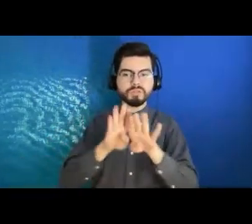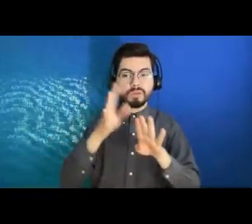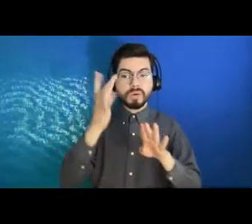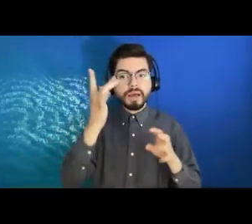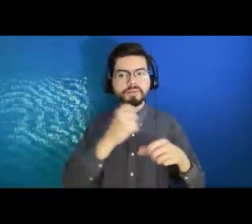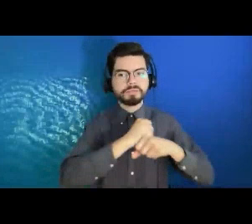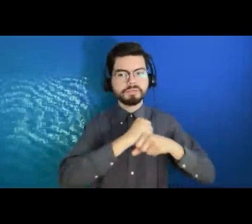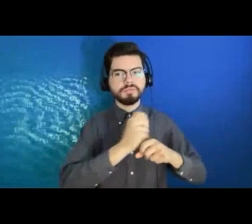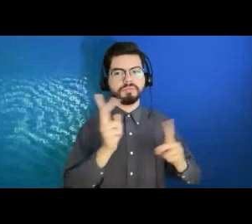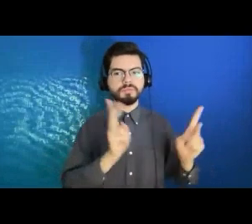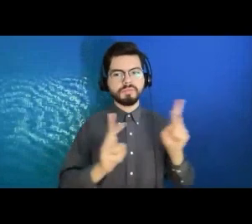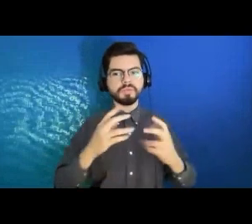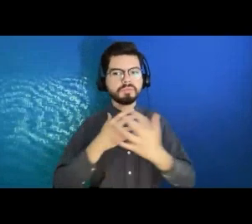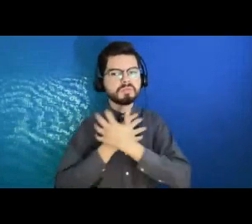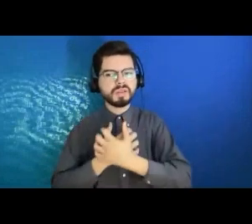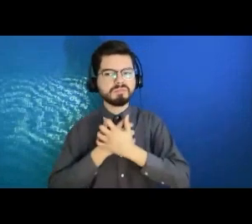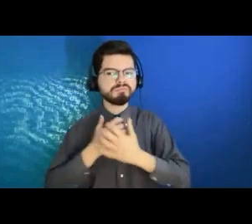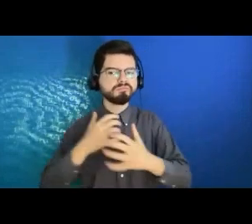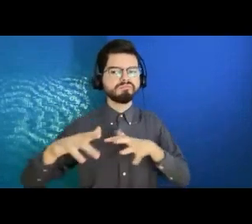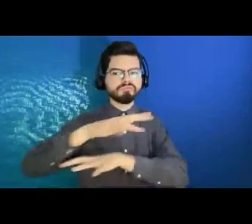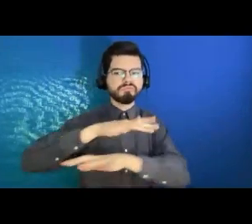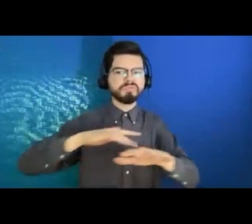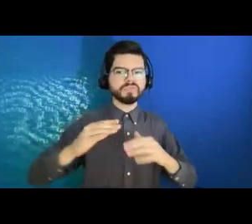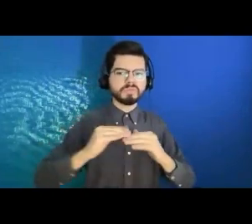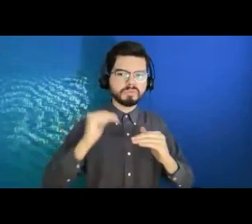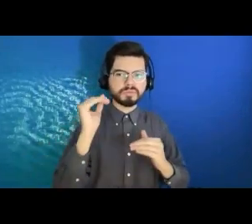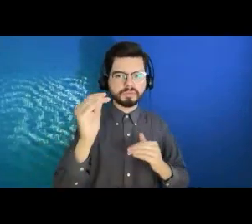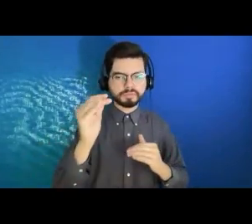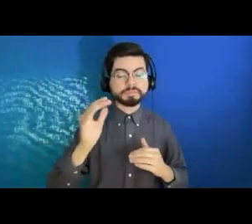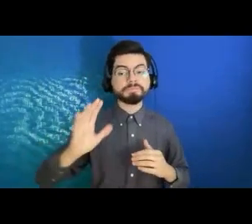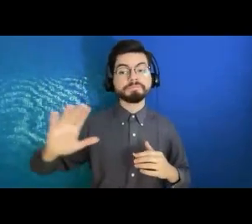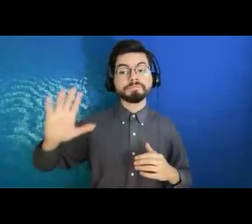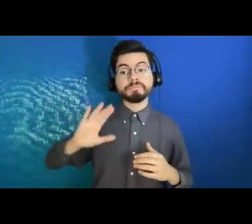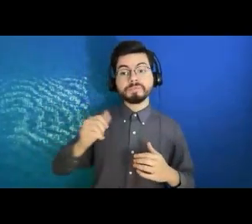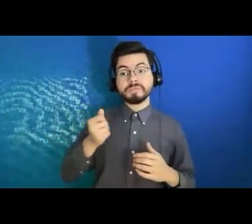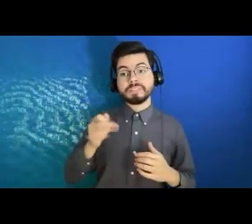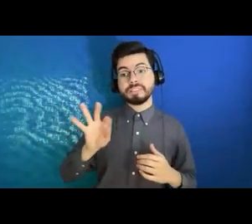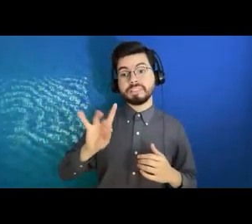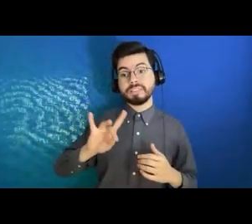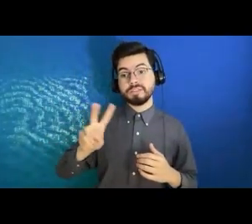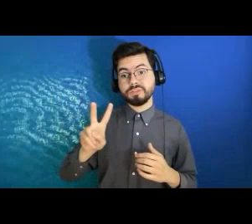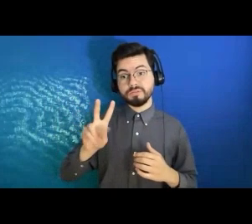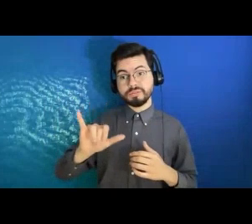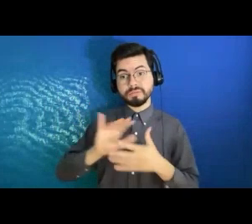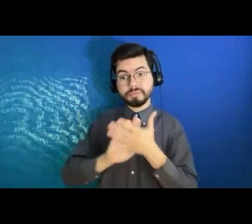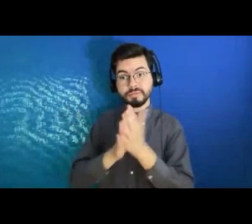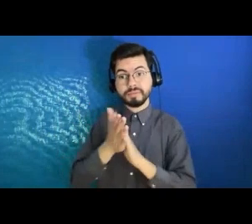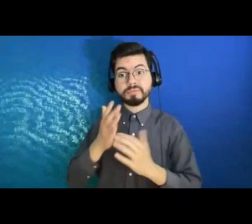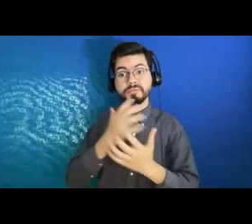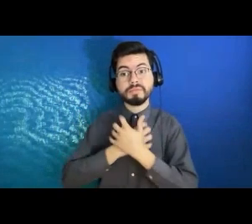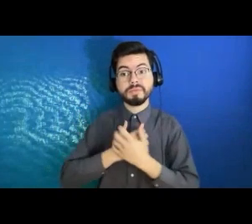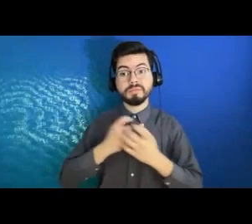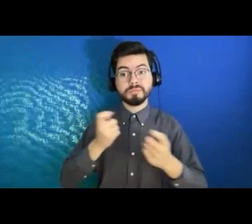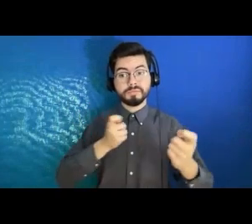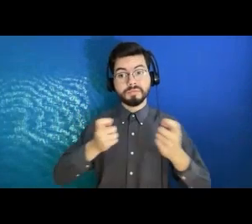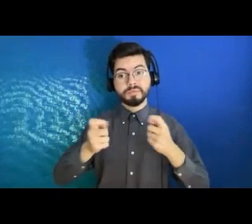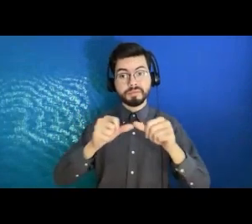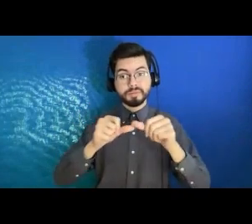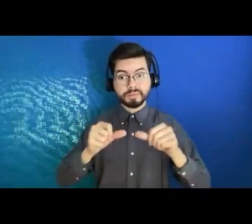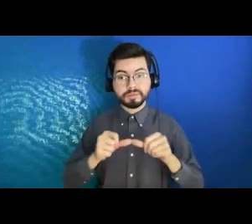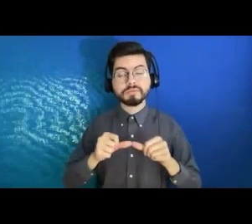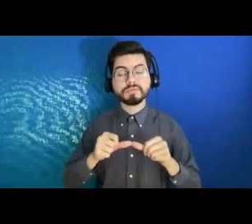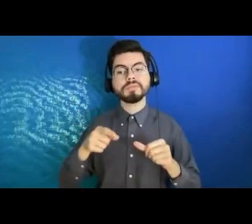has changed. It was established as a bear management area in 1982. Since that time, our wildlife are using the landscape quite a bit differently than they used